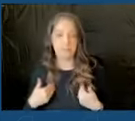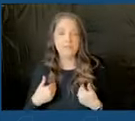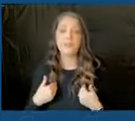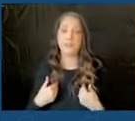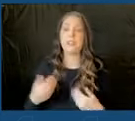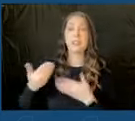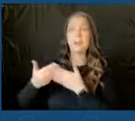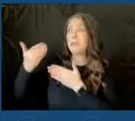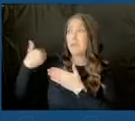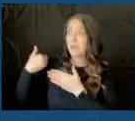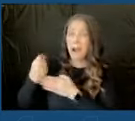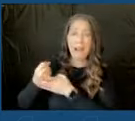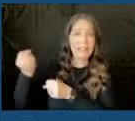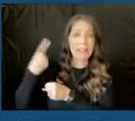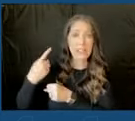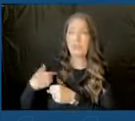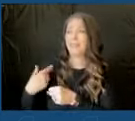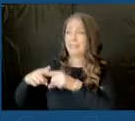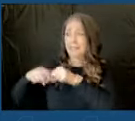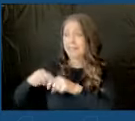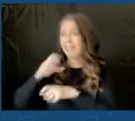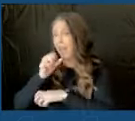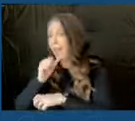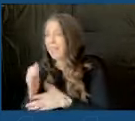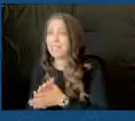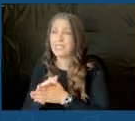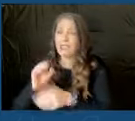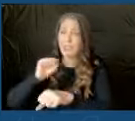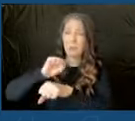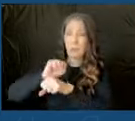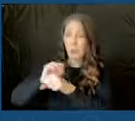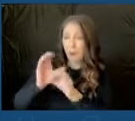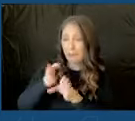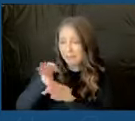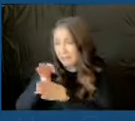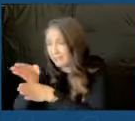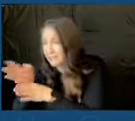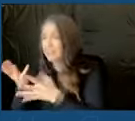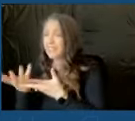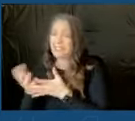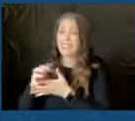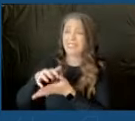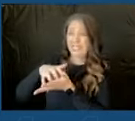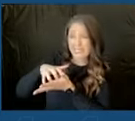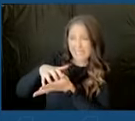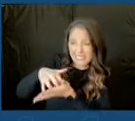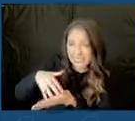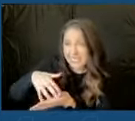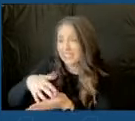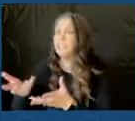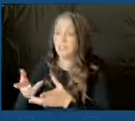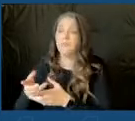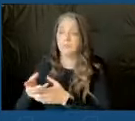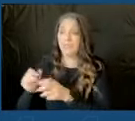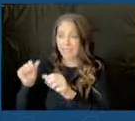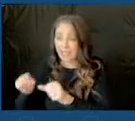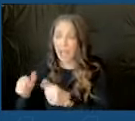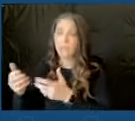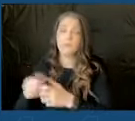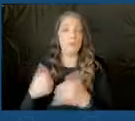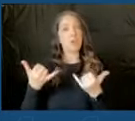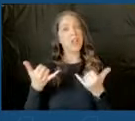age and categories of work, and people who are most vulnerable could get the booster shots. And now, today, they're widely available. So you just call